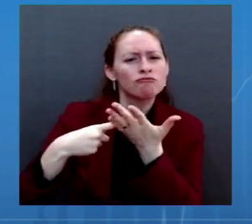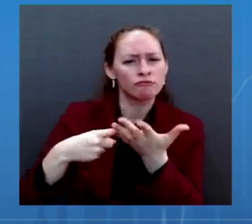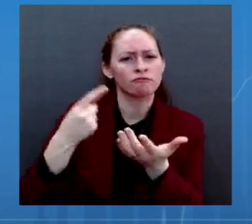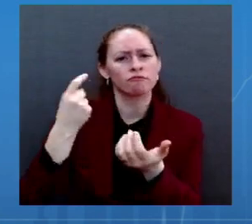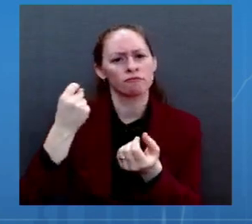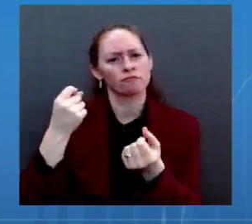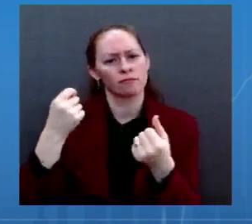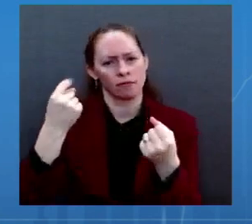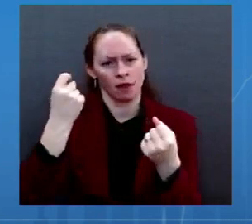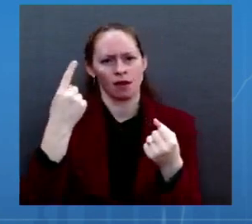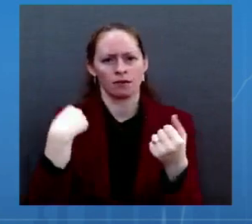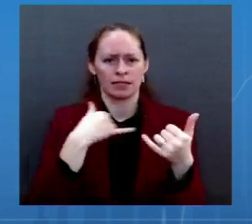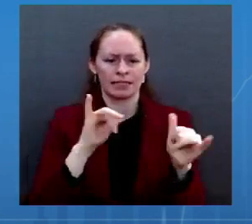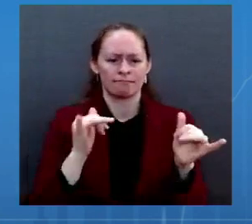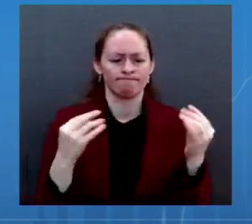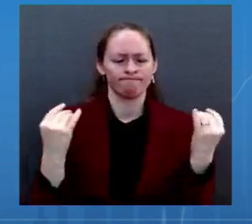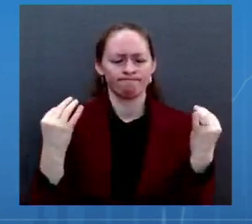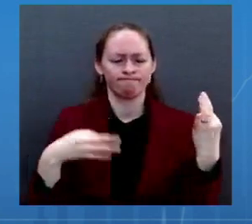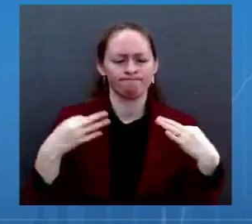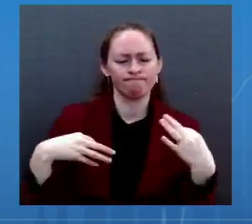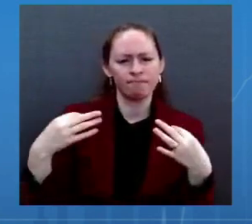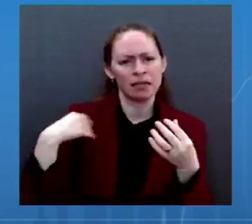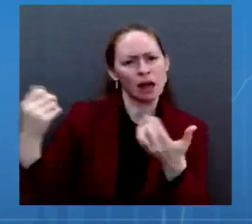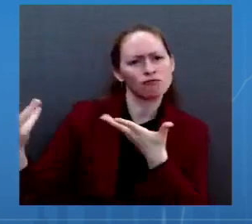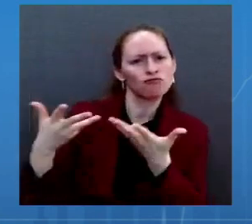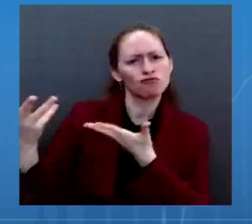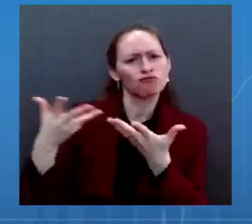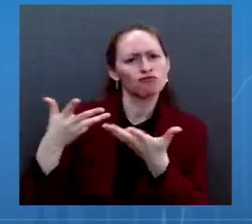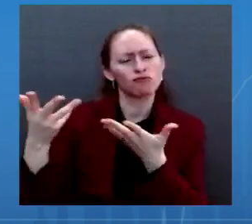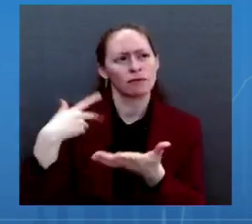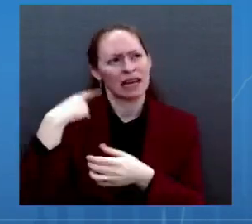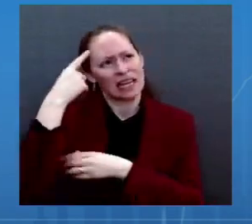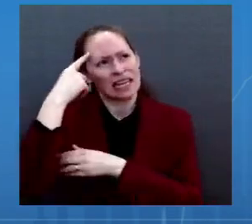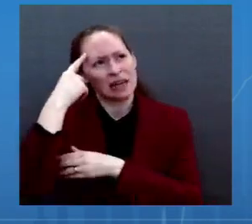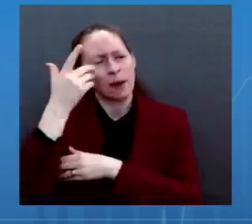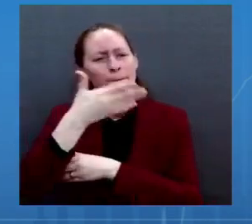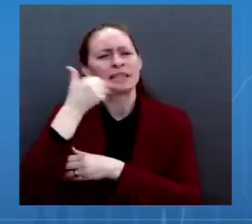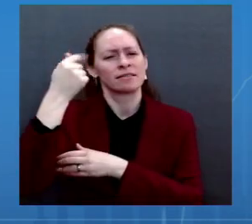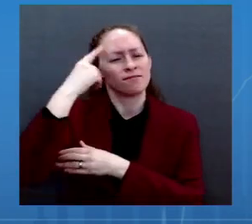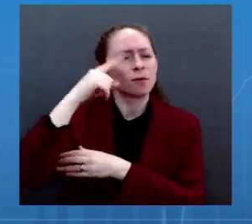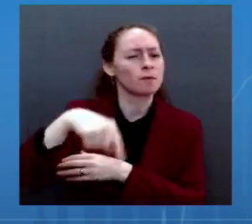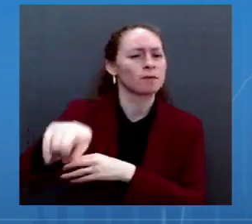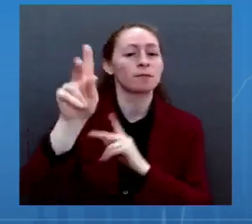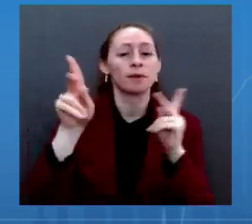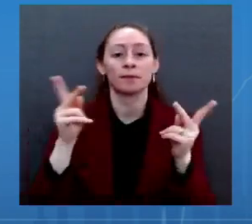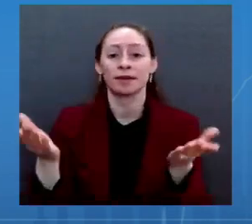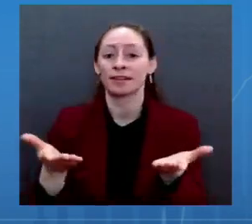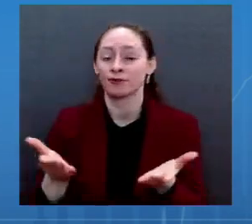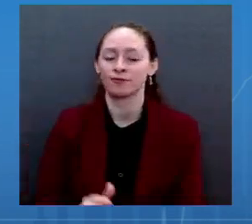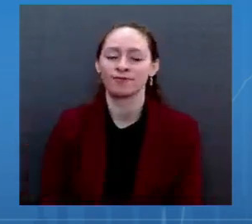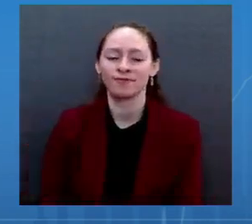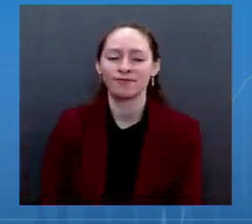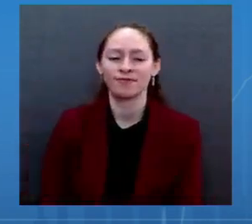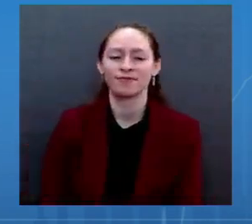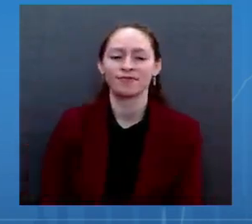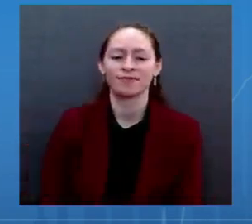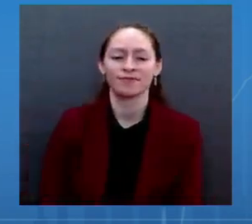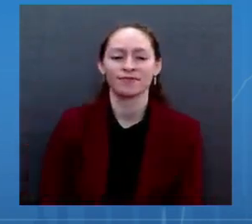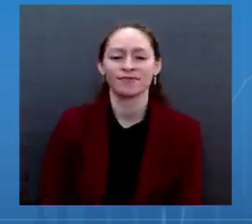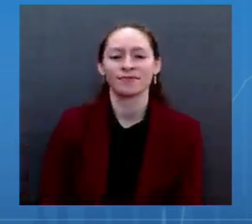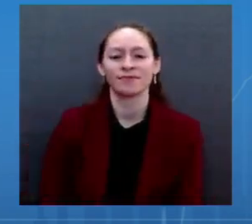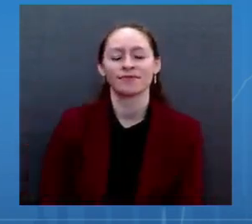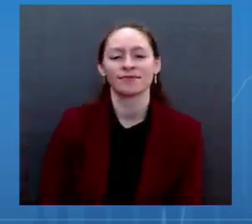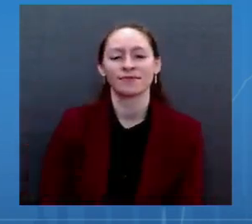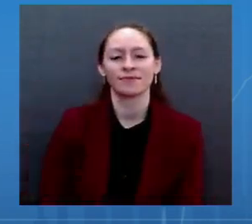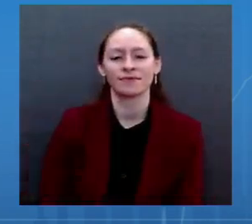Let's go to Jeremy Diamond at CNN. Hey, thanks very much for doing this. Couple questions for